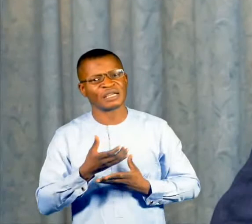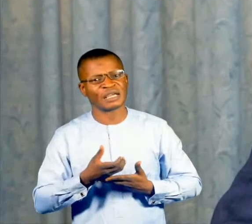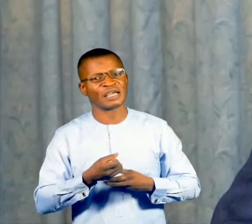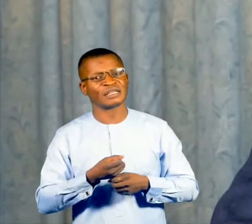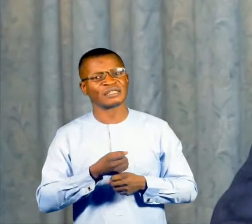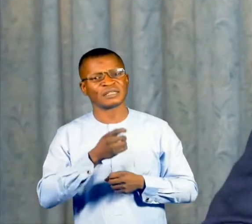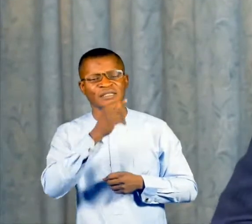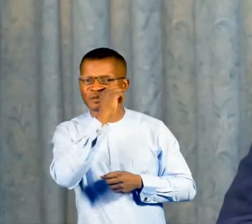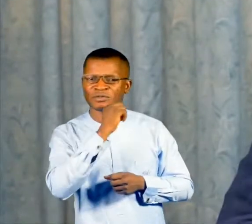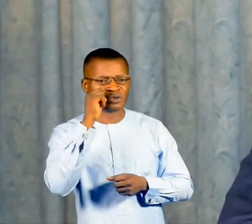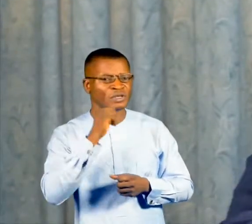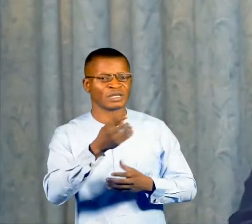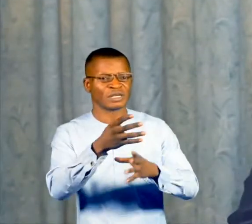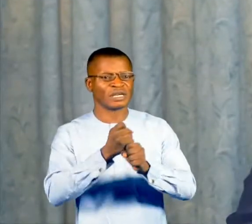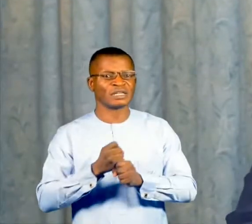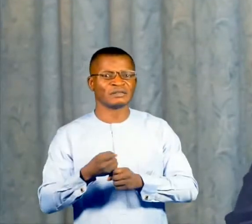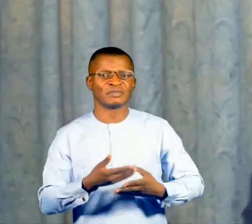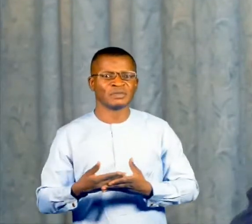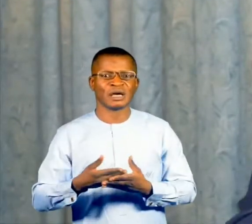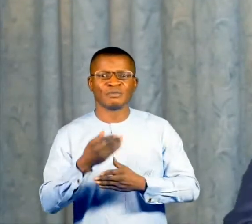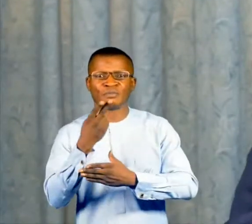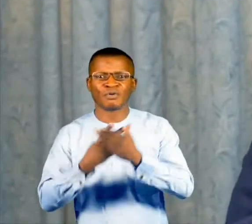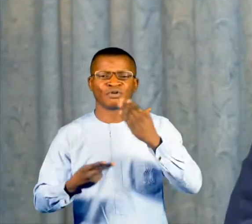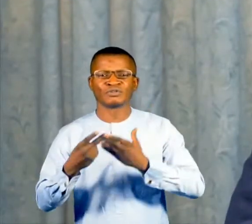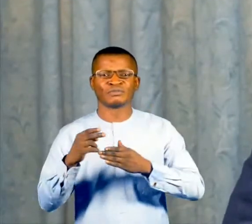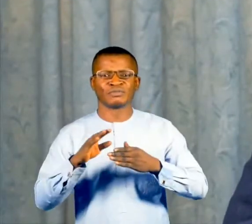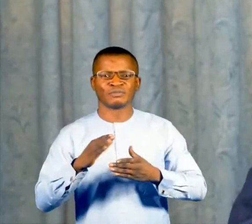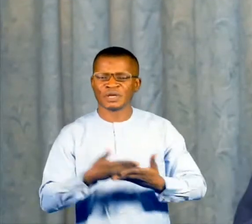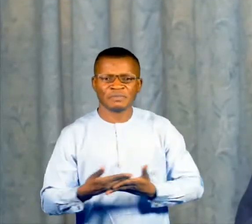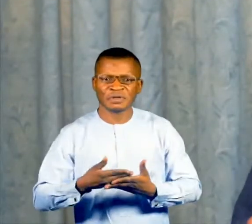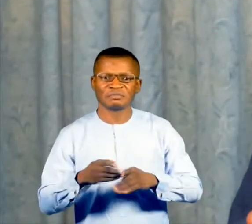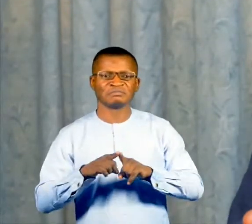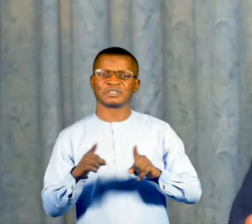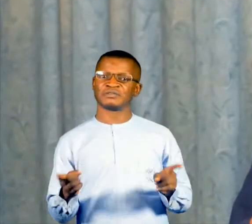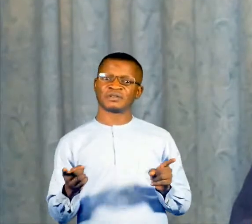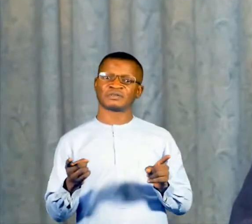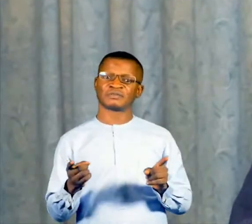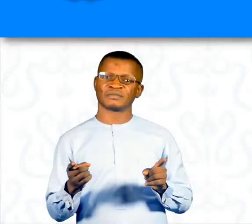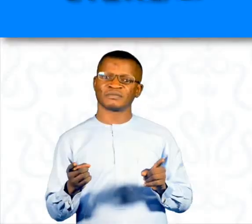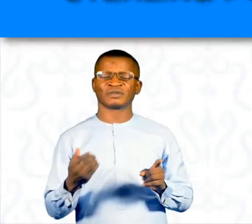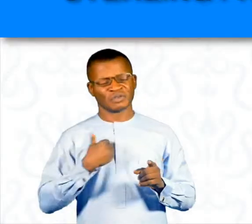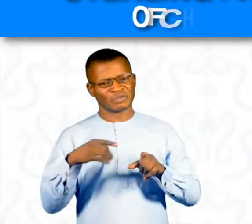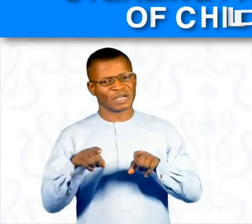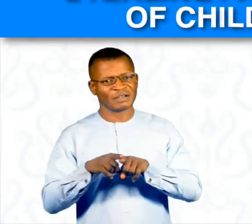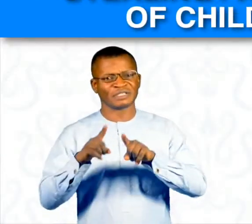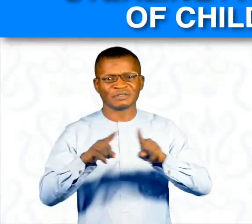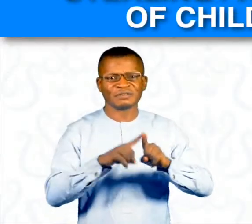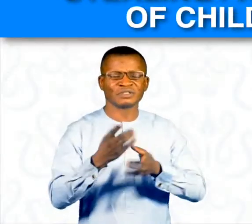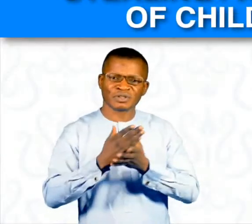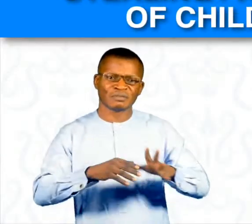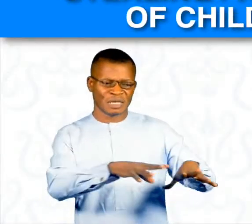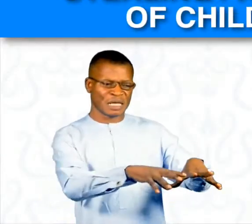mother, and actually there's no relation between this child and this other child. So what do you say to that? There's also the stealing